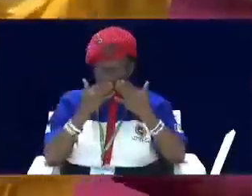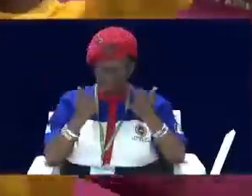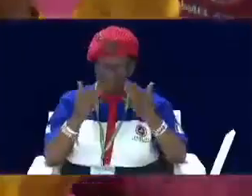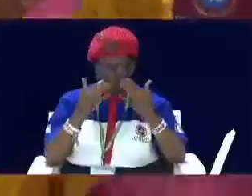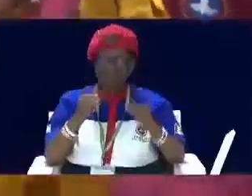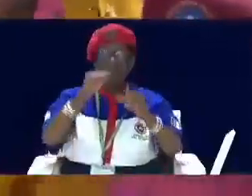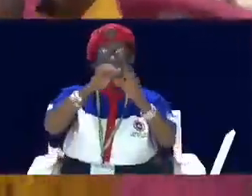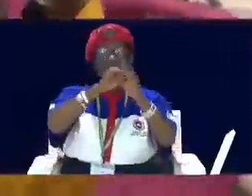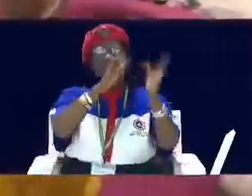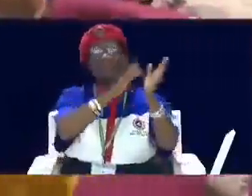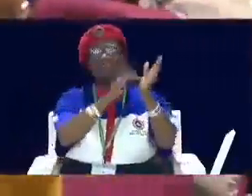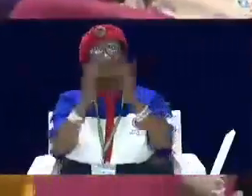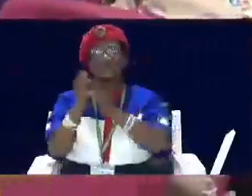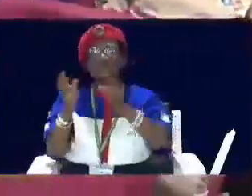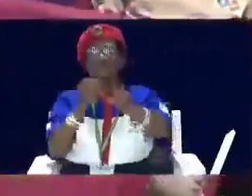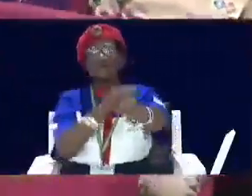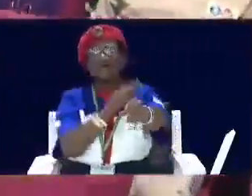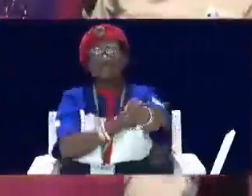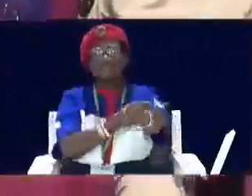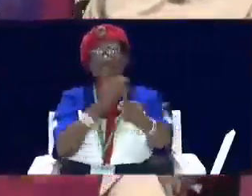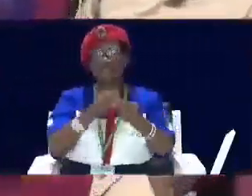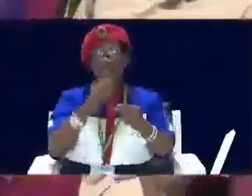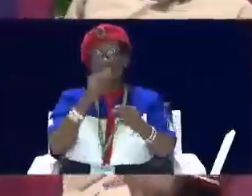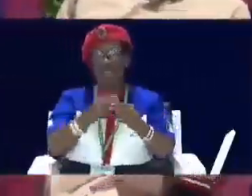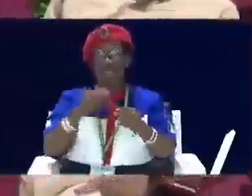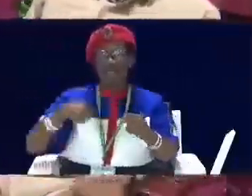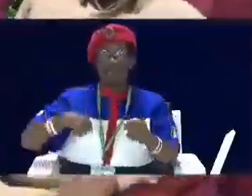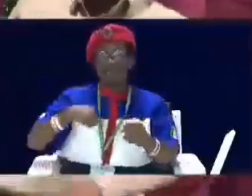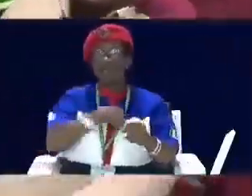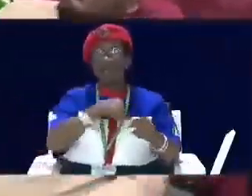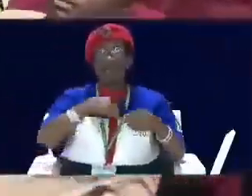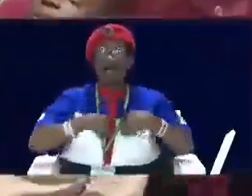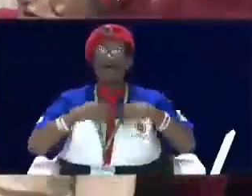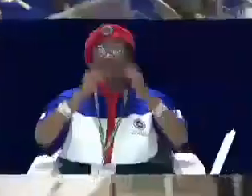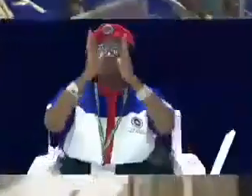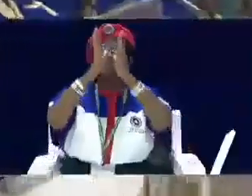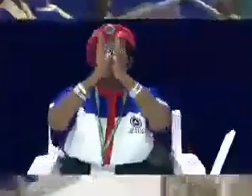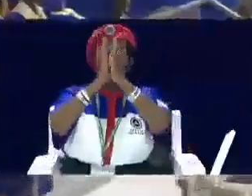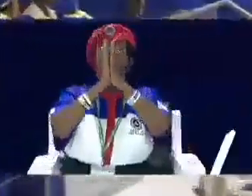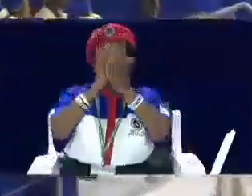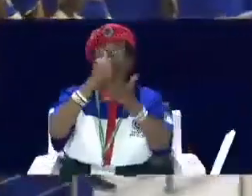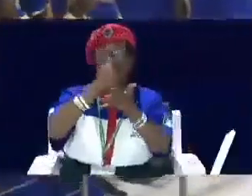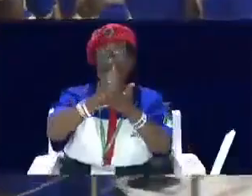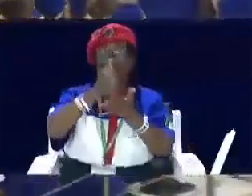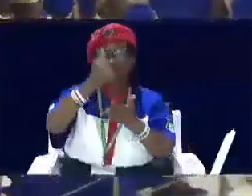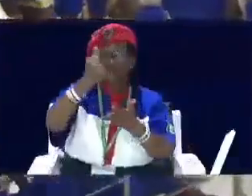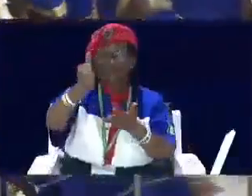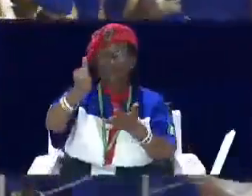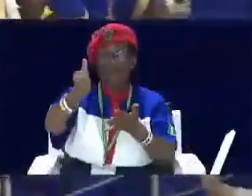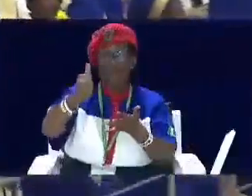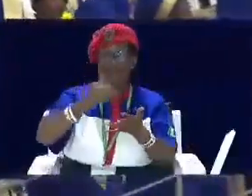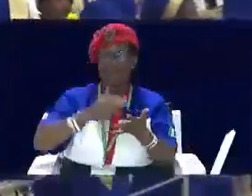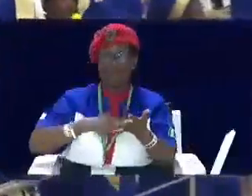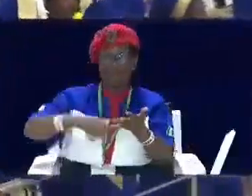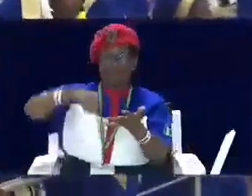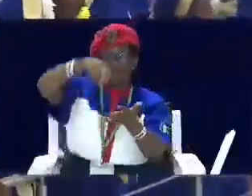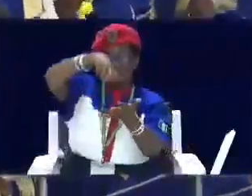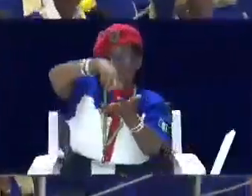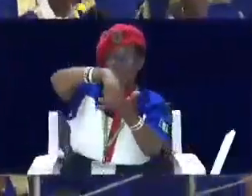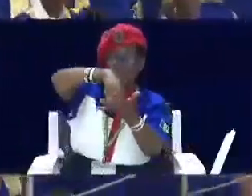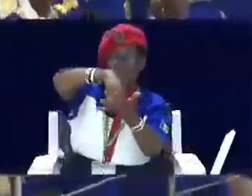In Jesus' mighty name, we have prayed. Ní orúkọ ńlá Jésù la gbàdúrà. We give